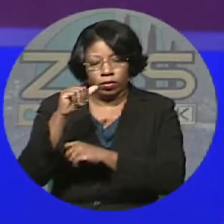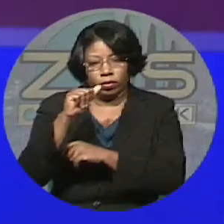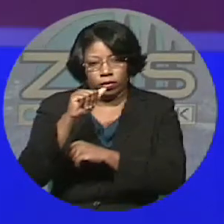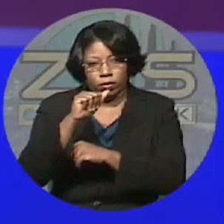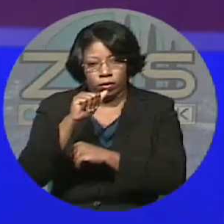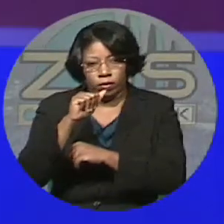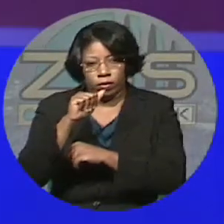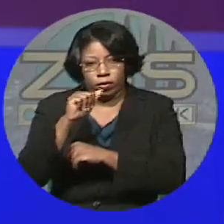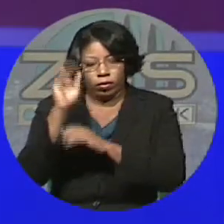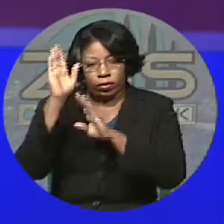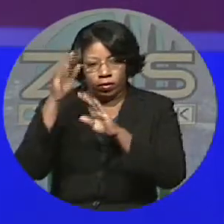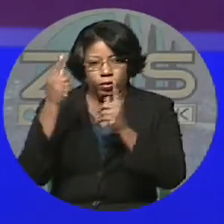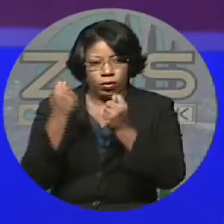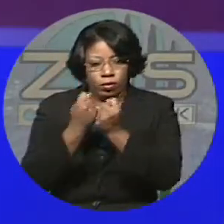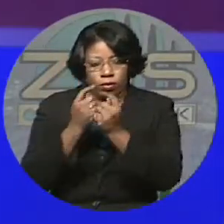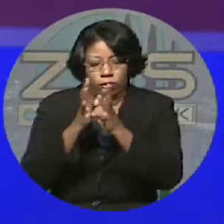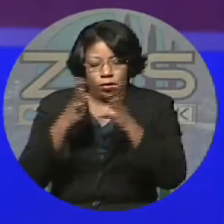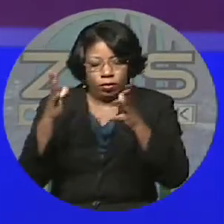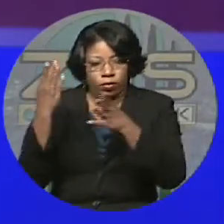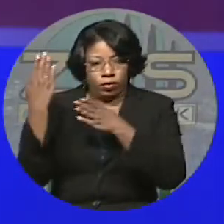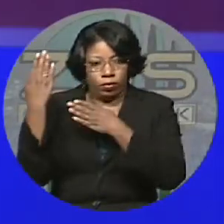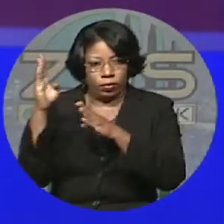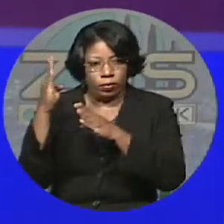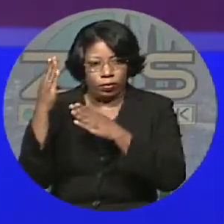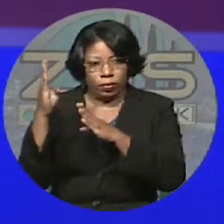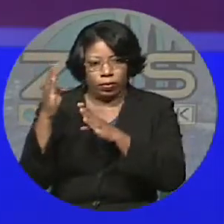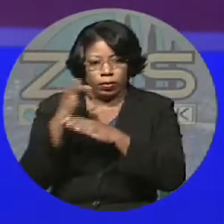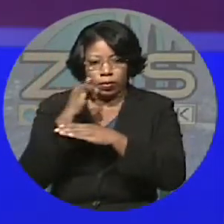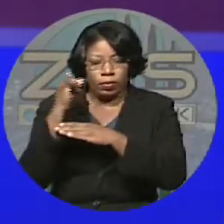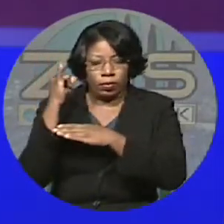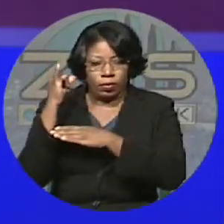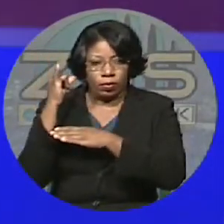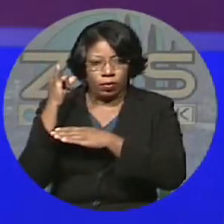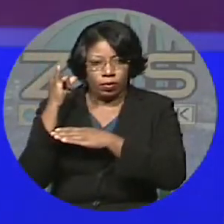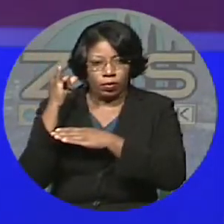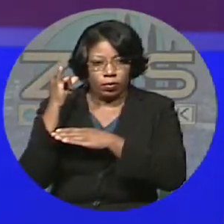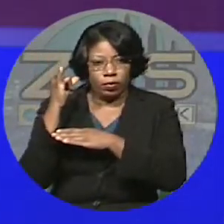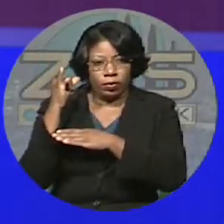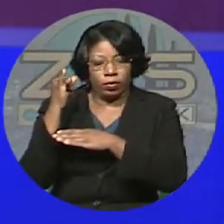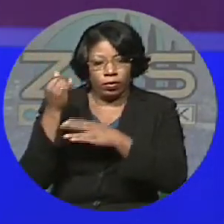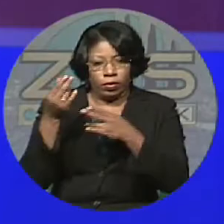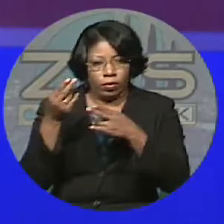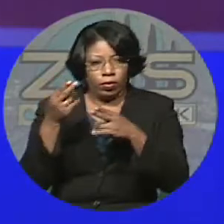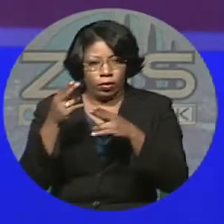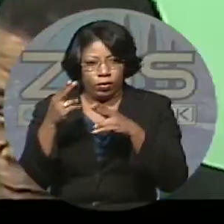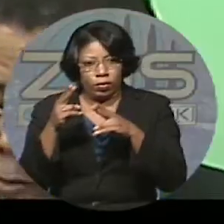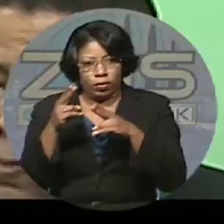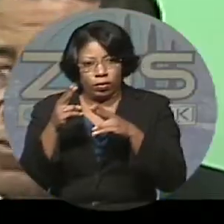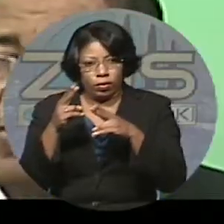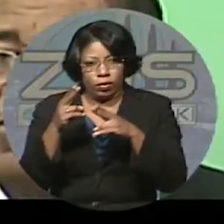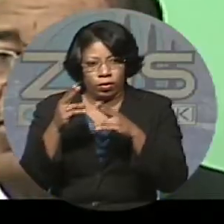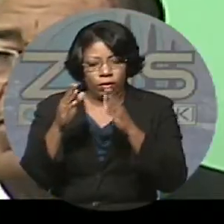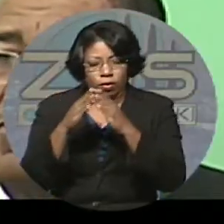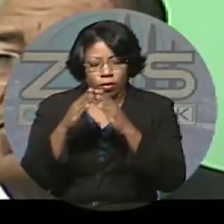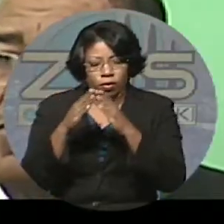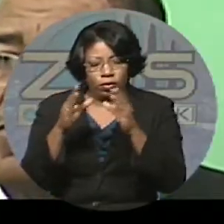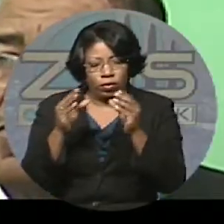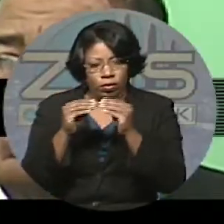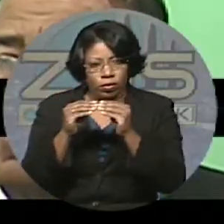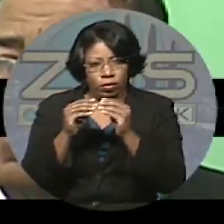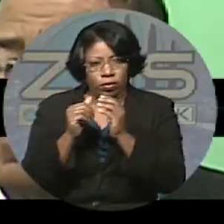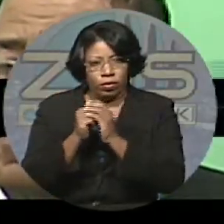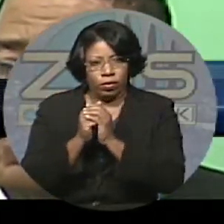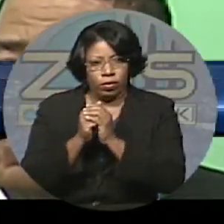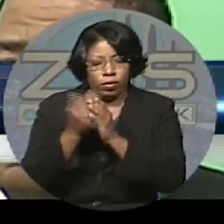has been so big for the Bahamas that it even got play yesterday in the House of Assembly. Last Sunday,